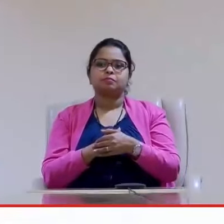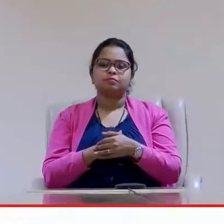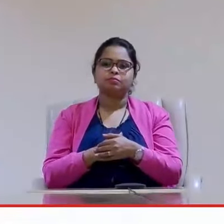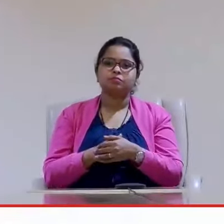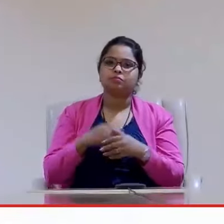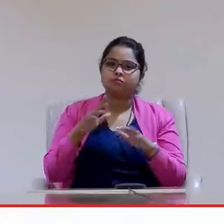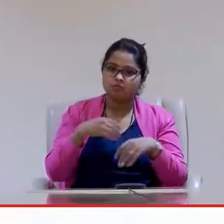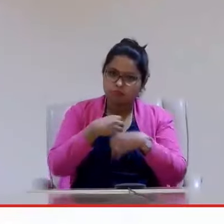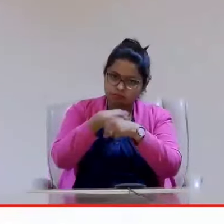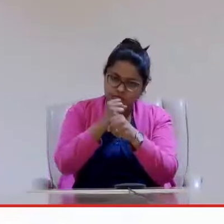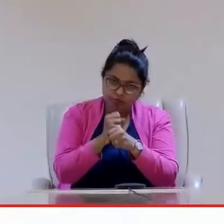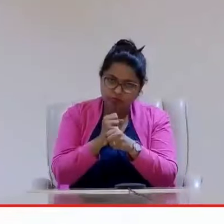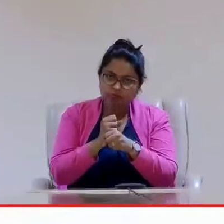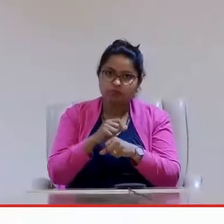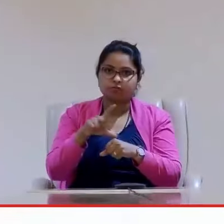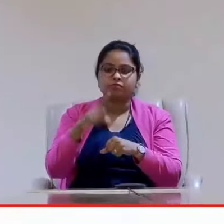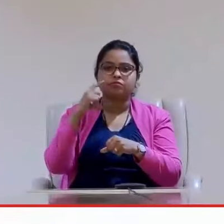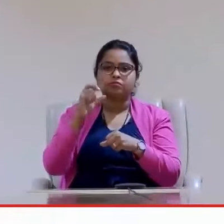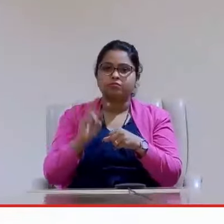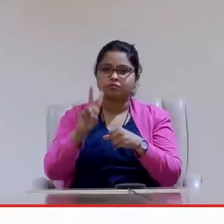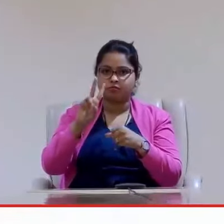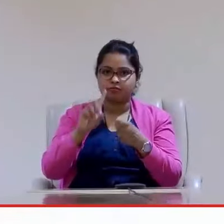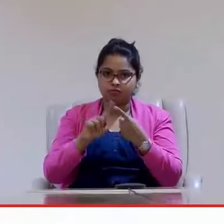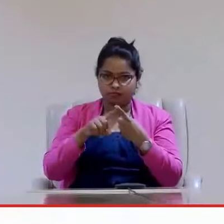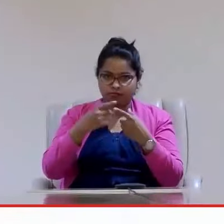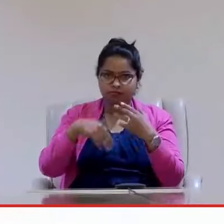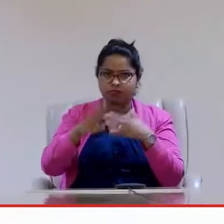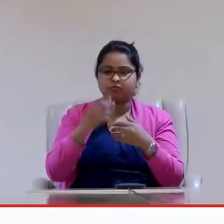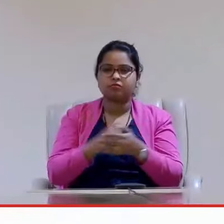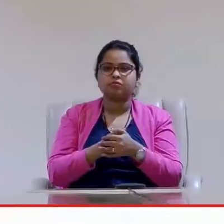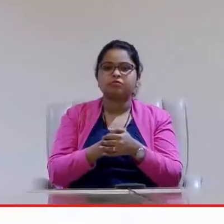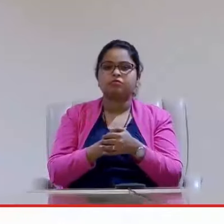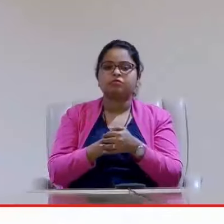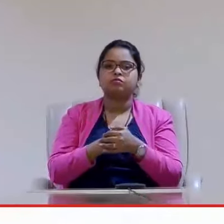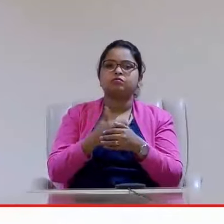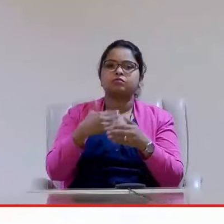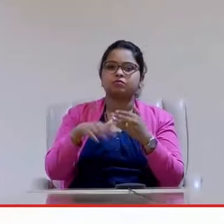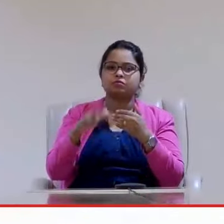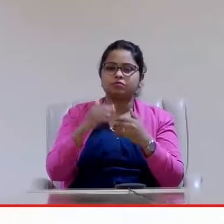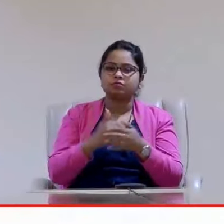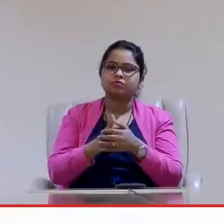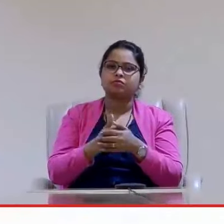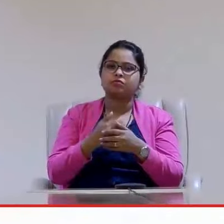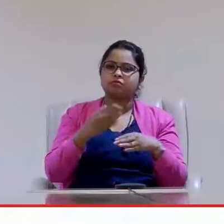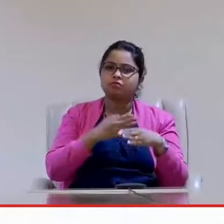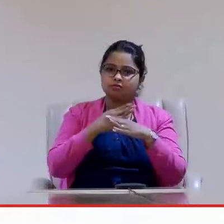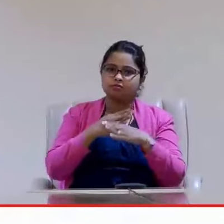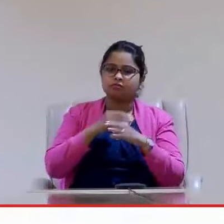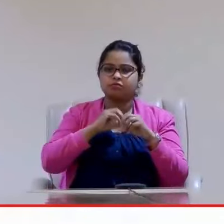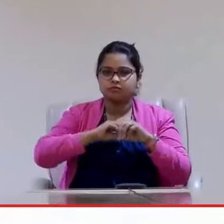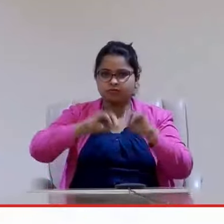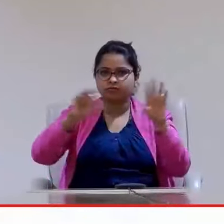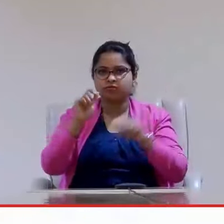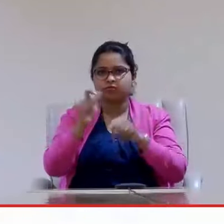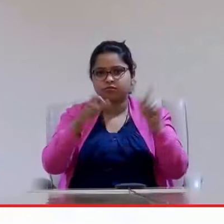making this live video. We will edit it to the extent possible, and we will share this link with